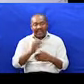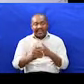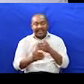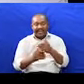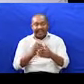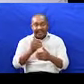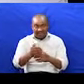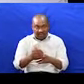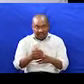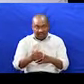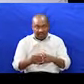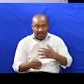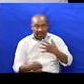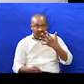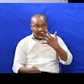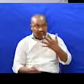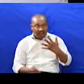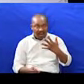atomic theory?